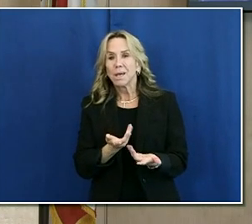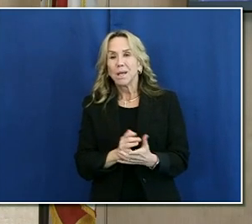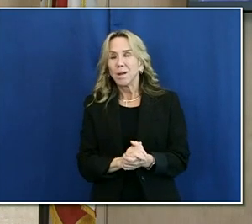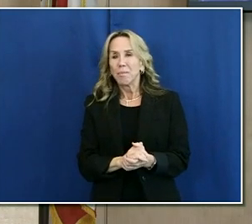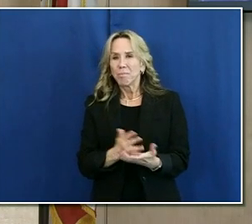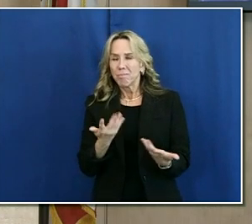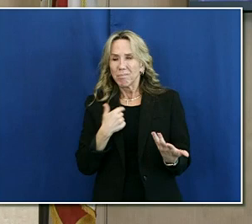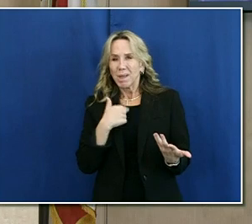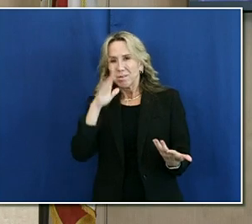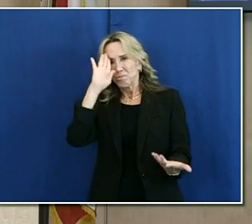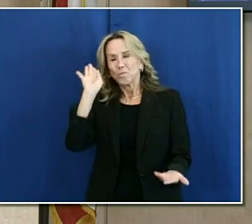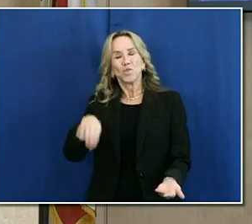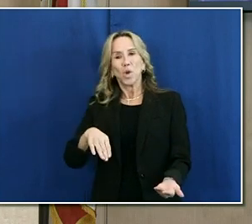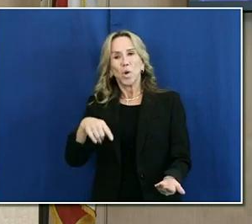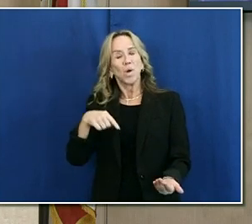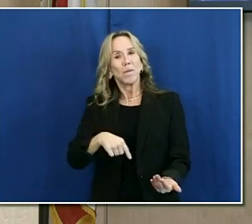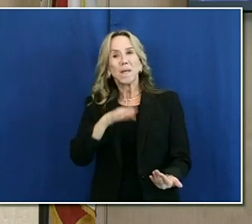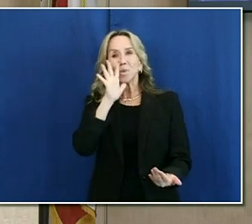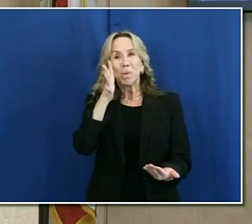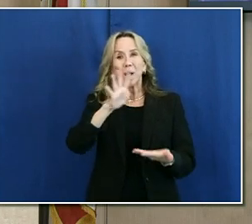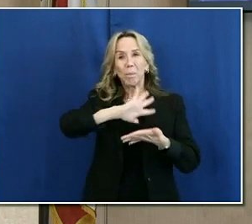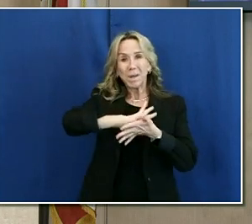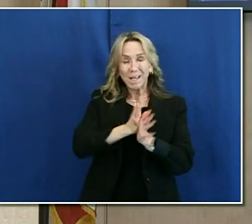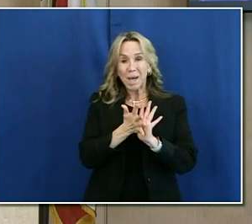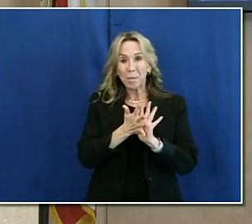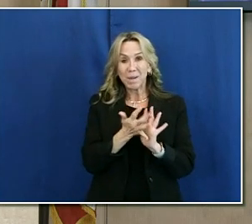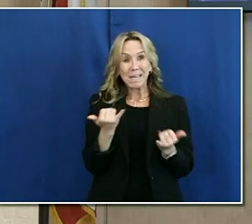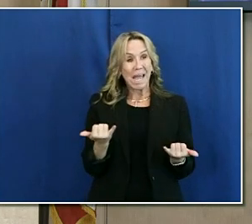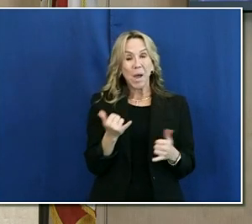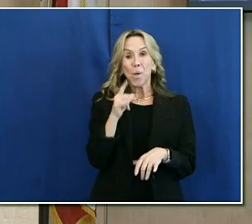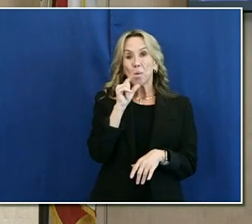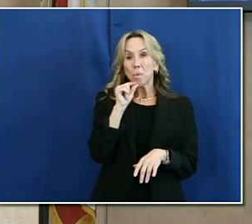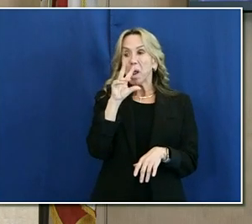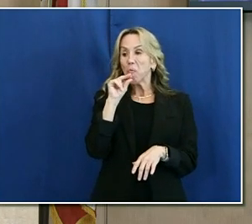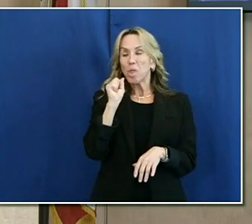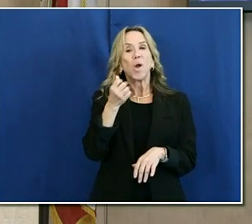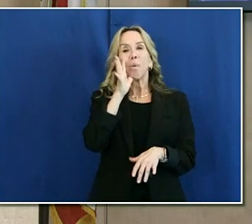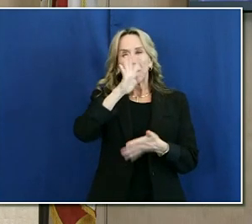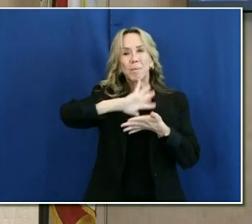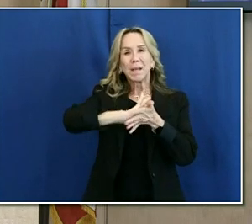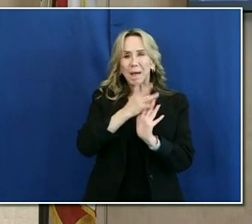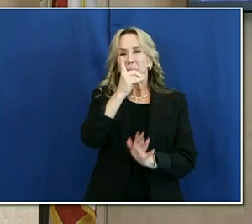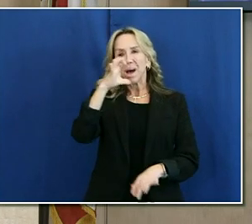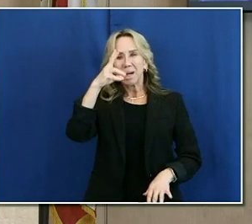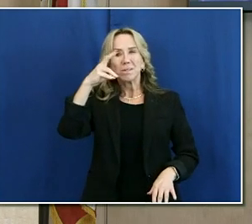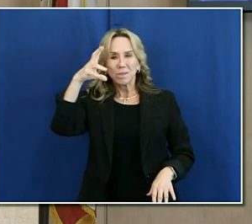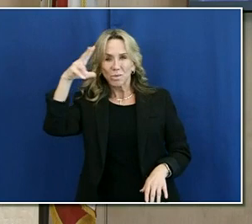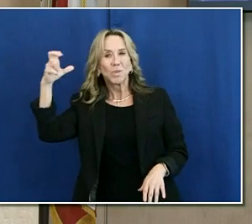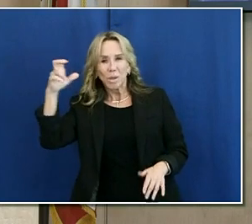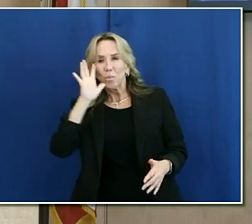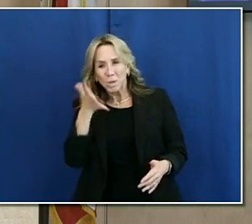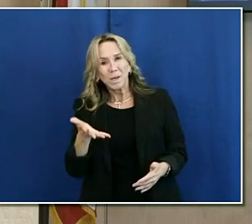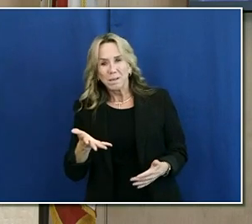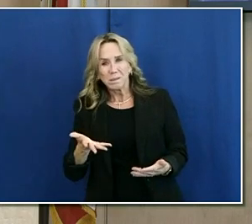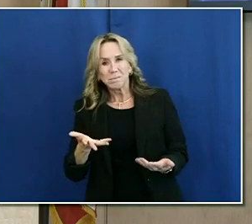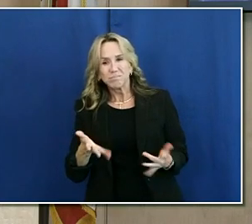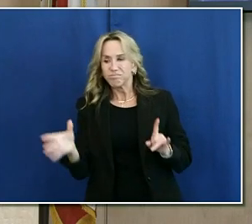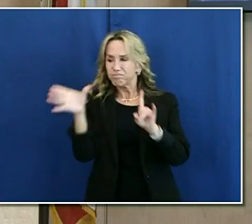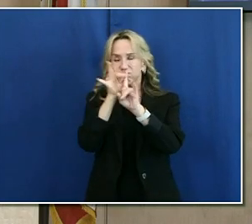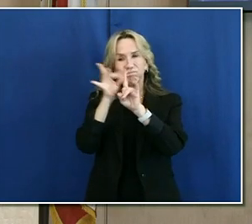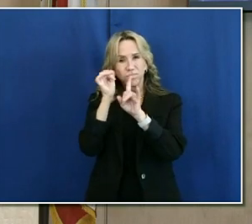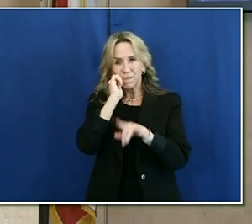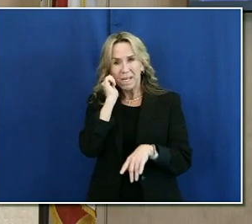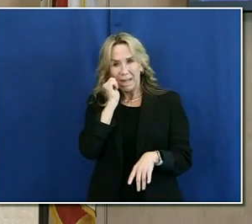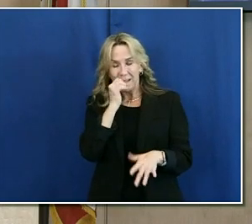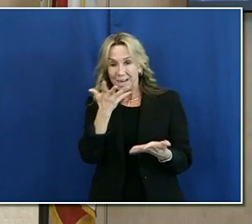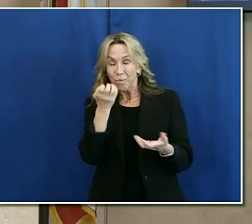no doubt, frankly, that this will go into triple digits. I'll just say that right now. And so we just need to be aware of that, and again,